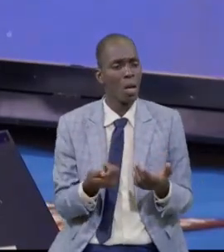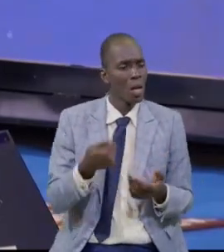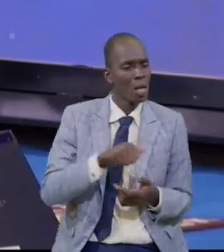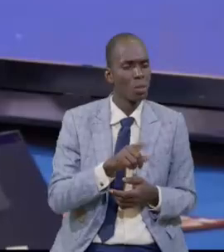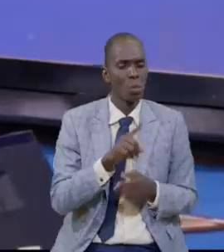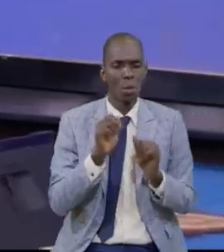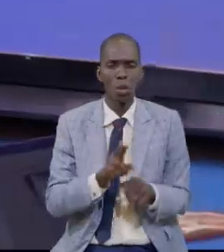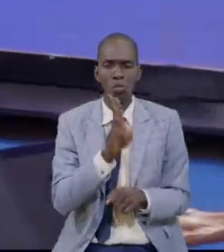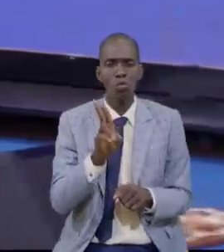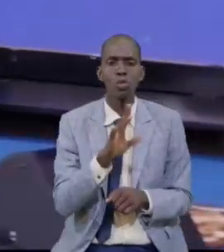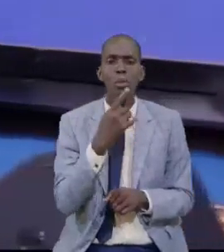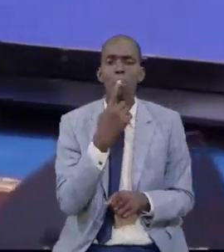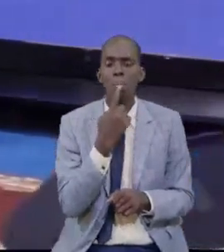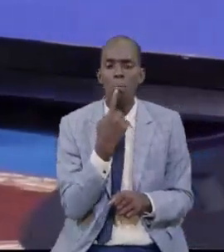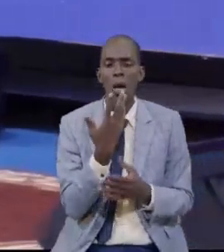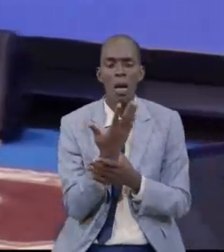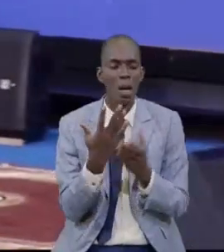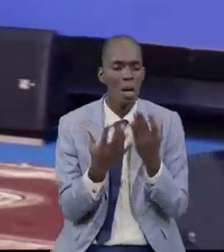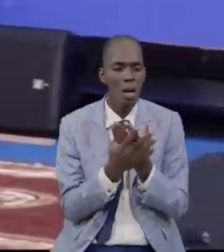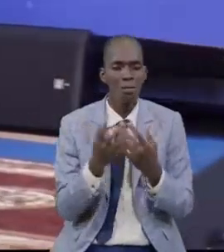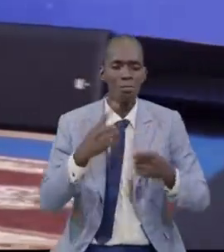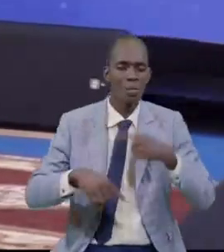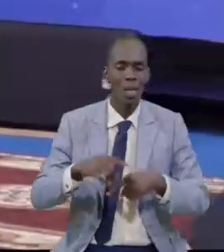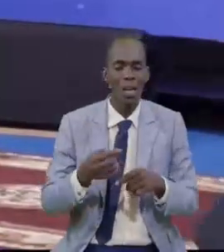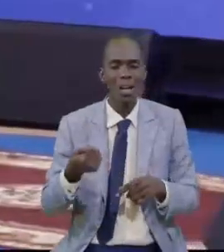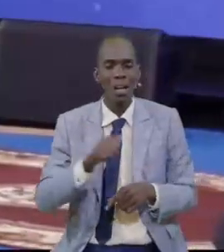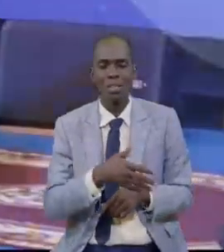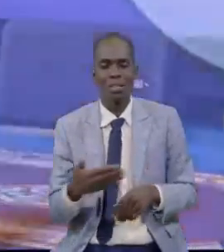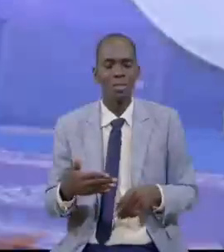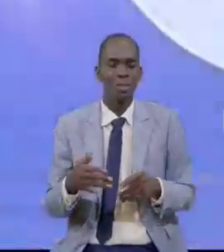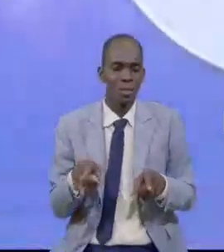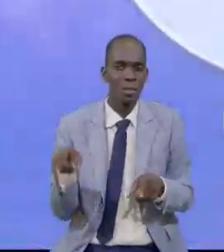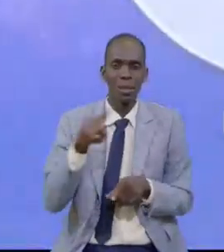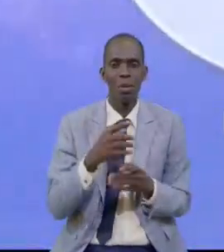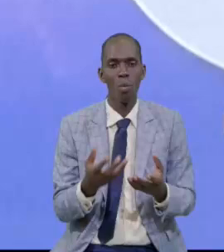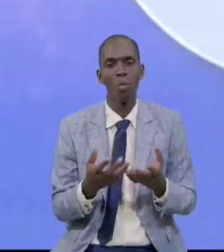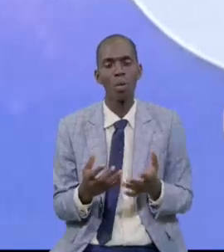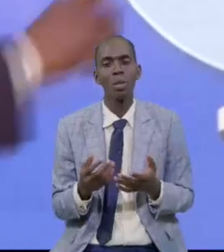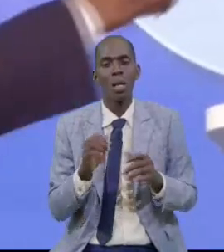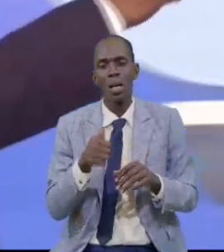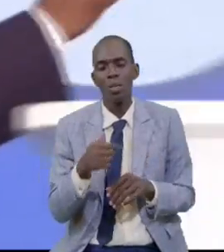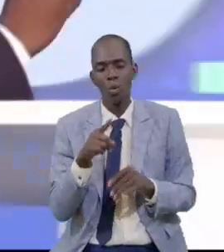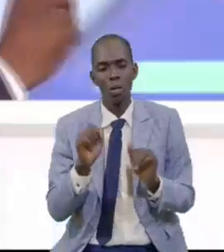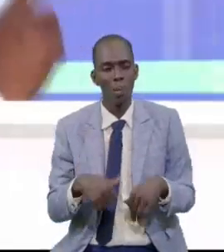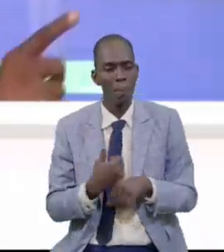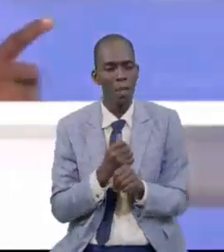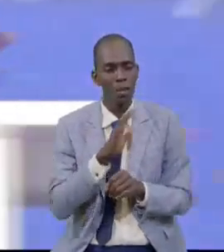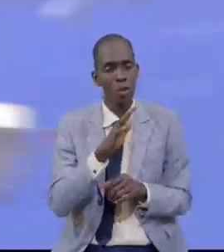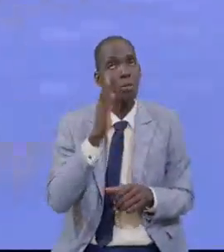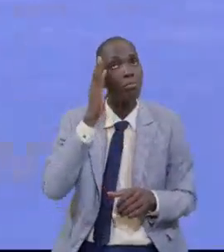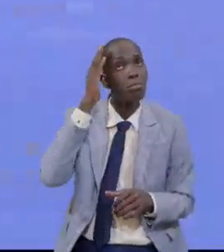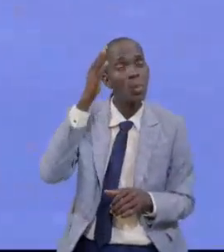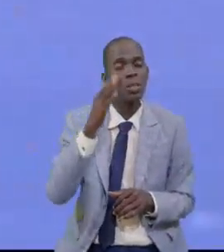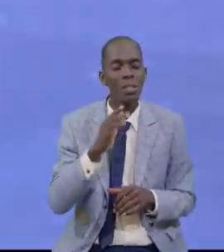can take your destiny and, make it empty the way they want. But now, you'll